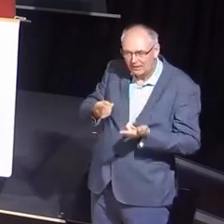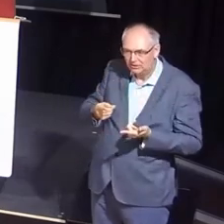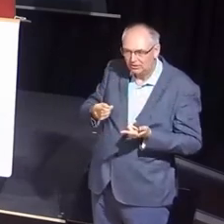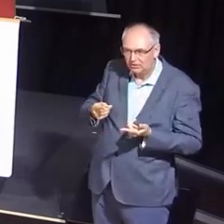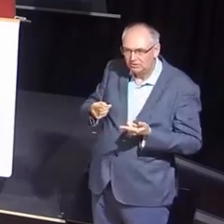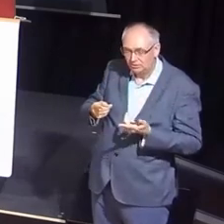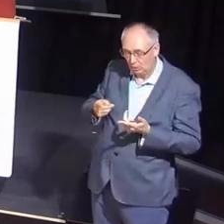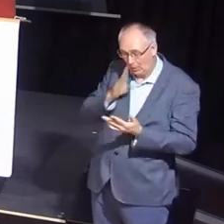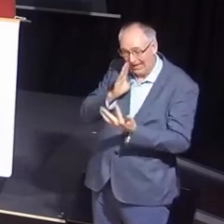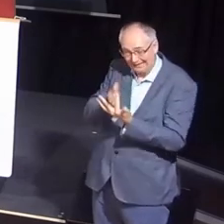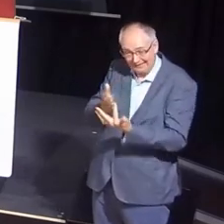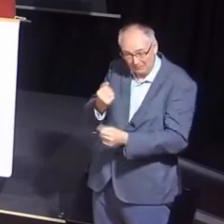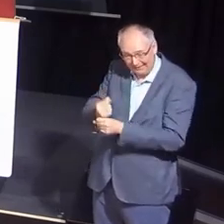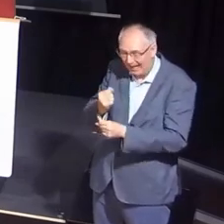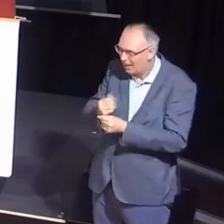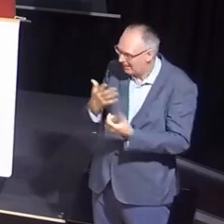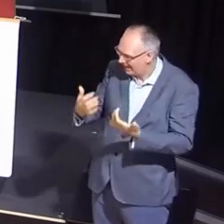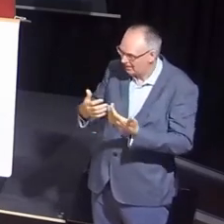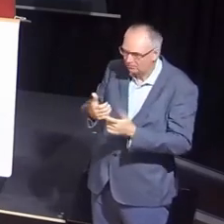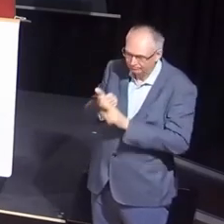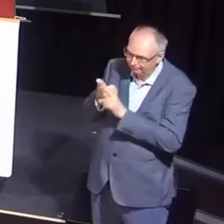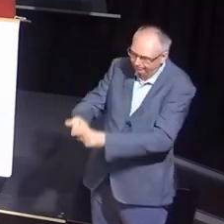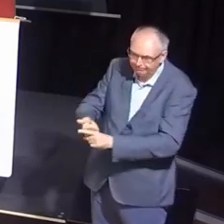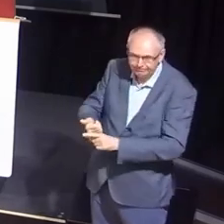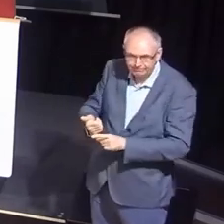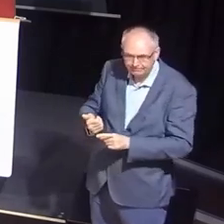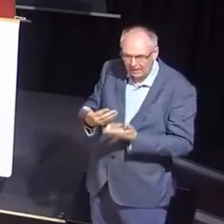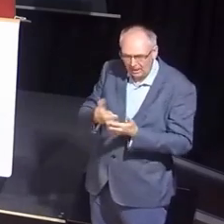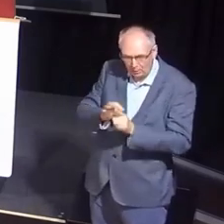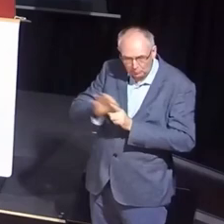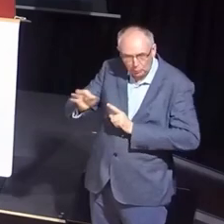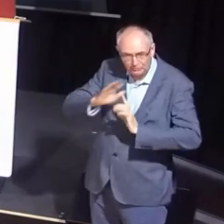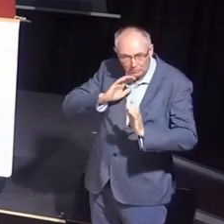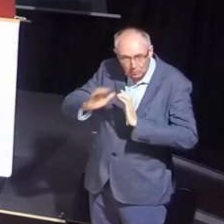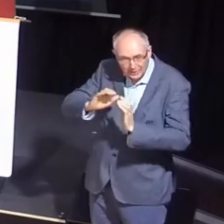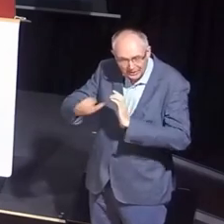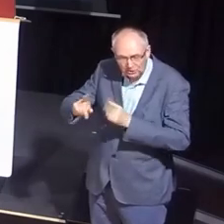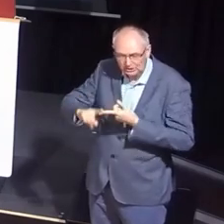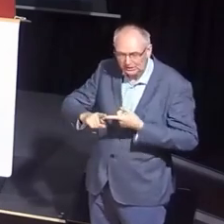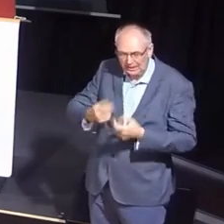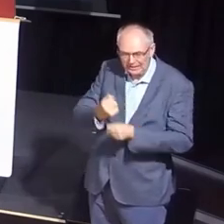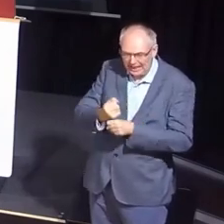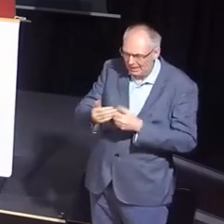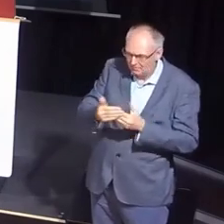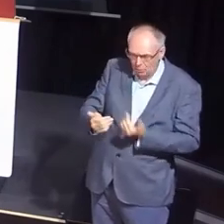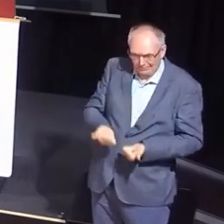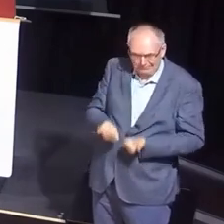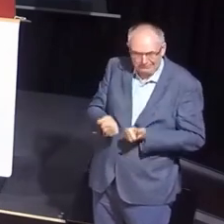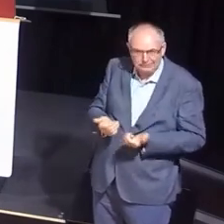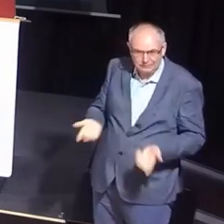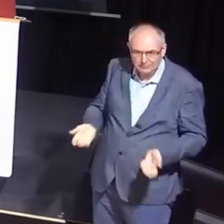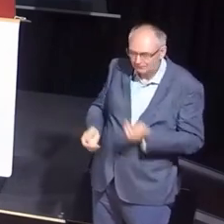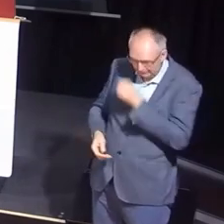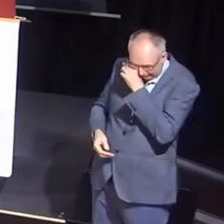accessibility gaming to understand about how to simplify communication and make games much more effective and simple to play.